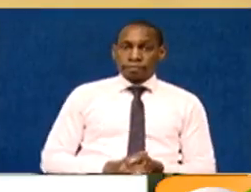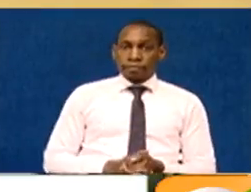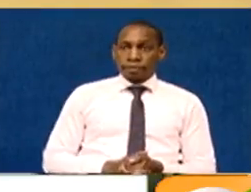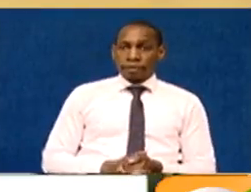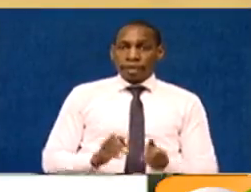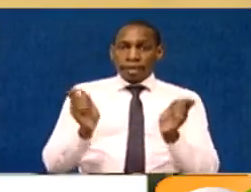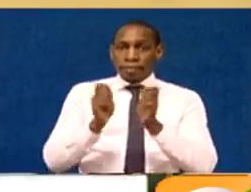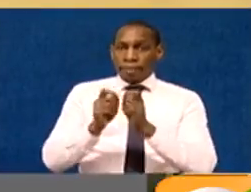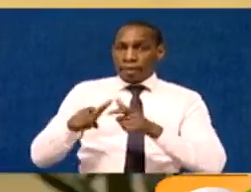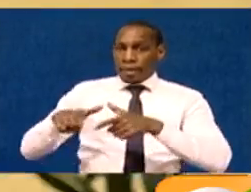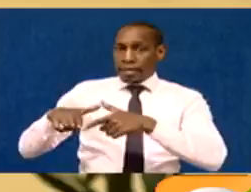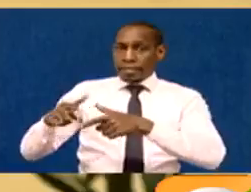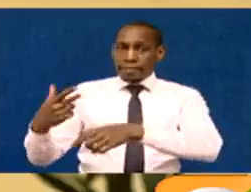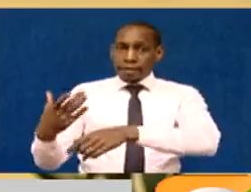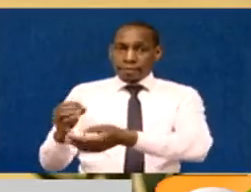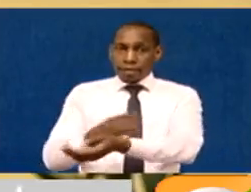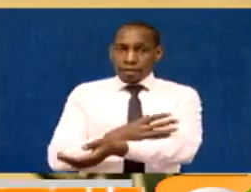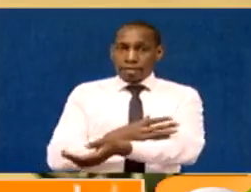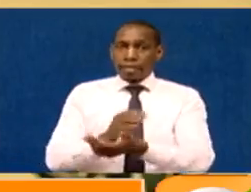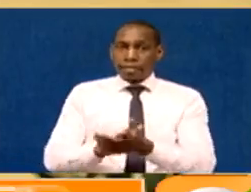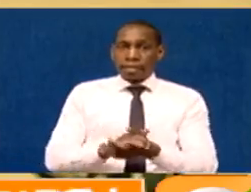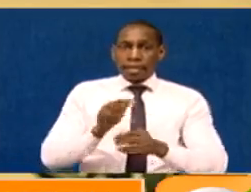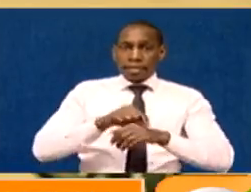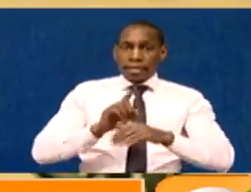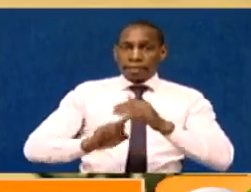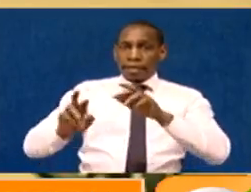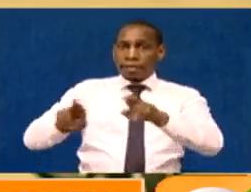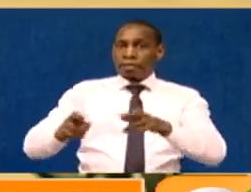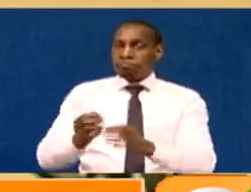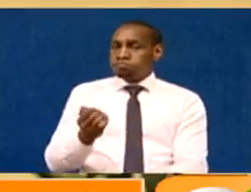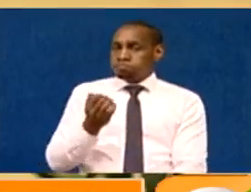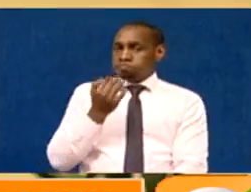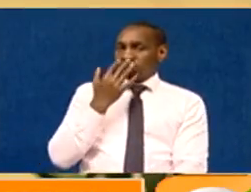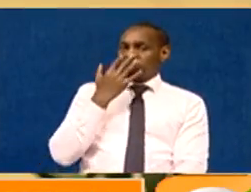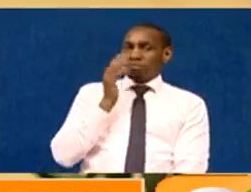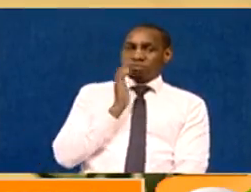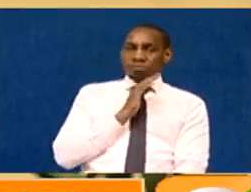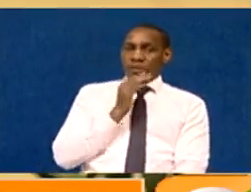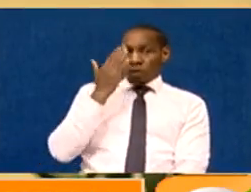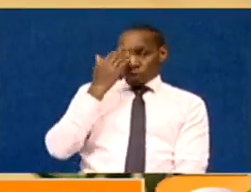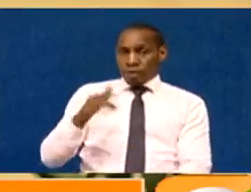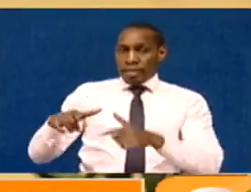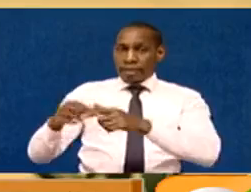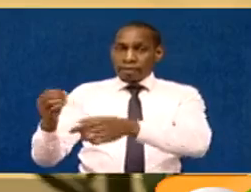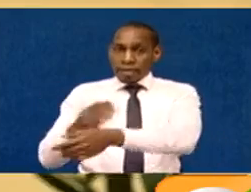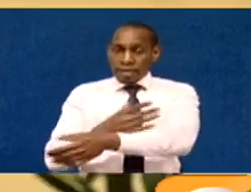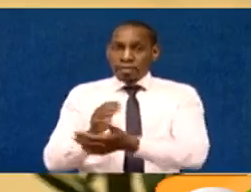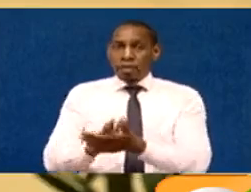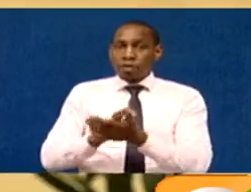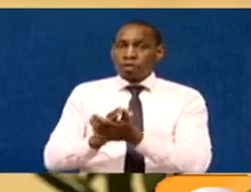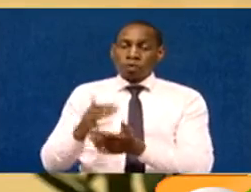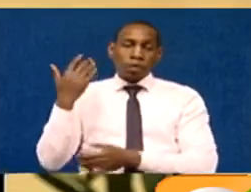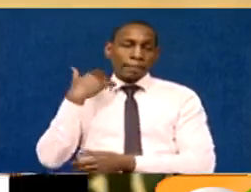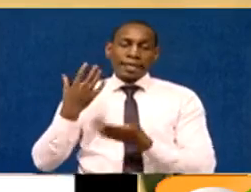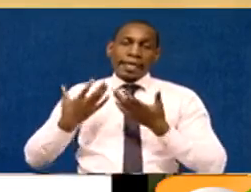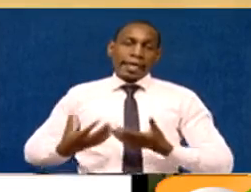pain of cervical cancer is that when you enter that room, the smell hits you from the distance. Because cervical cancer makes you bleed